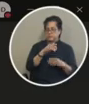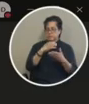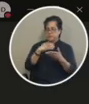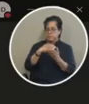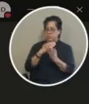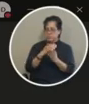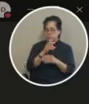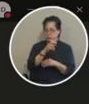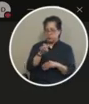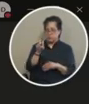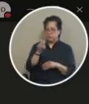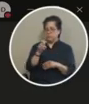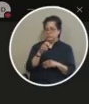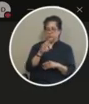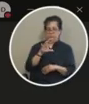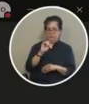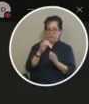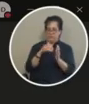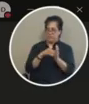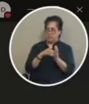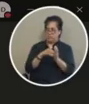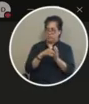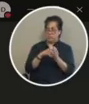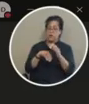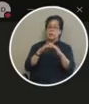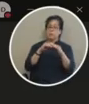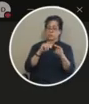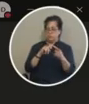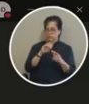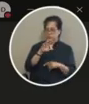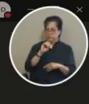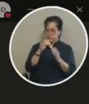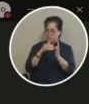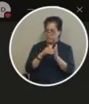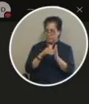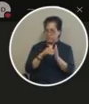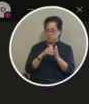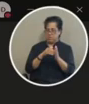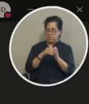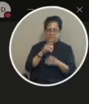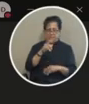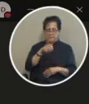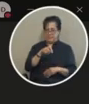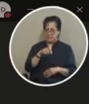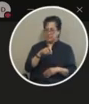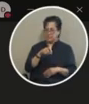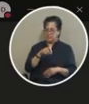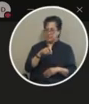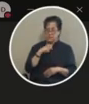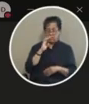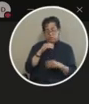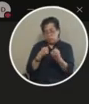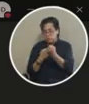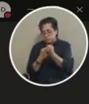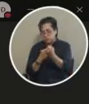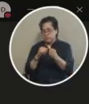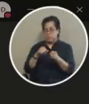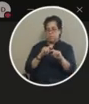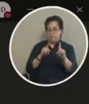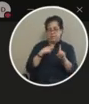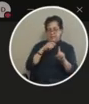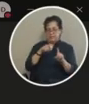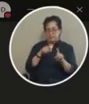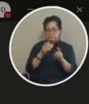budget transfers for the amount of $50,000 up to the amount of $50,000, I do believe needs to be, and I will support it, but I do believe it needs